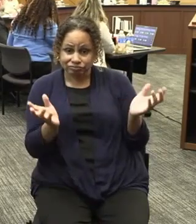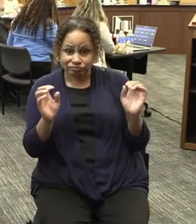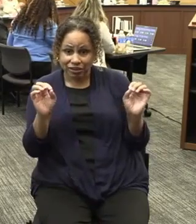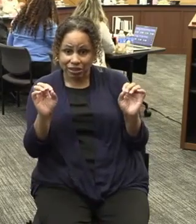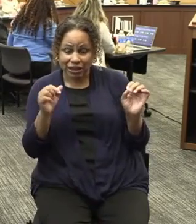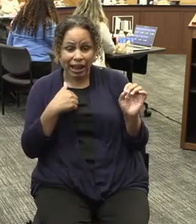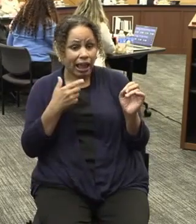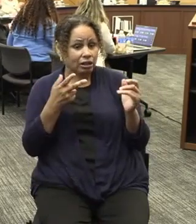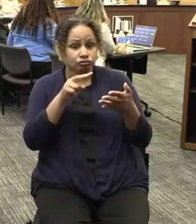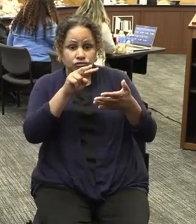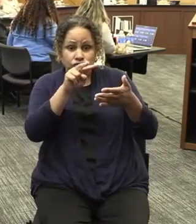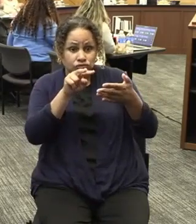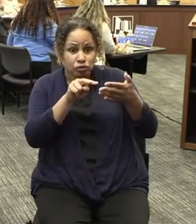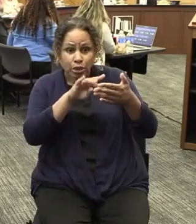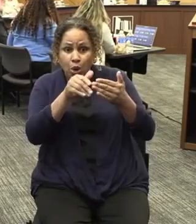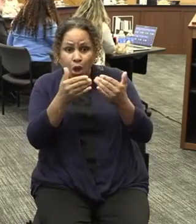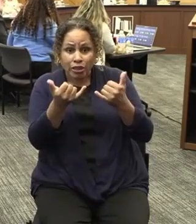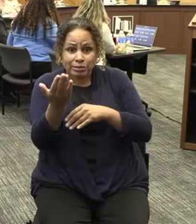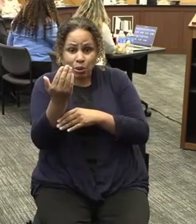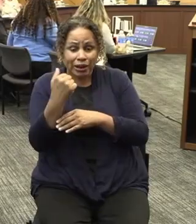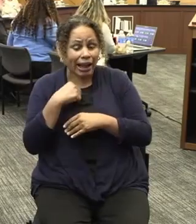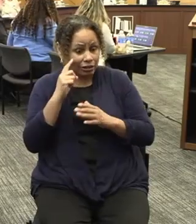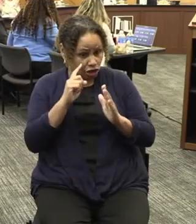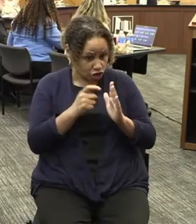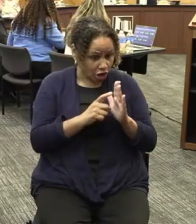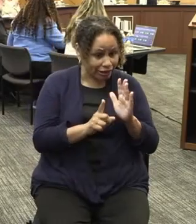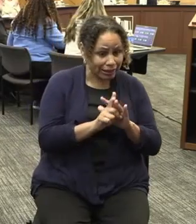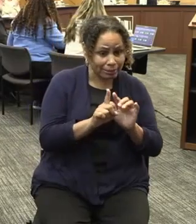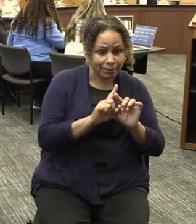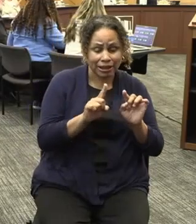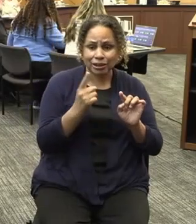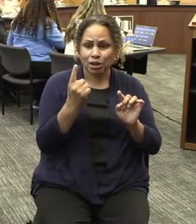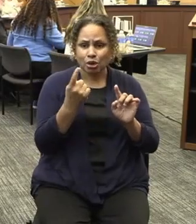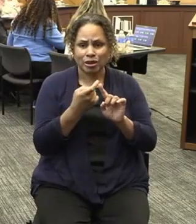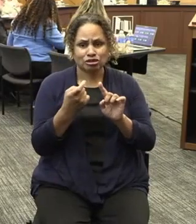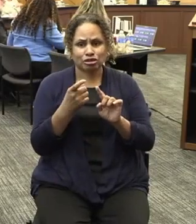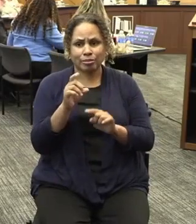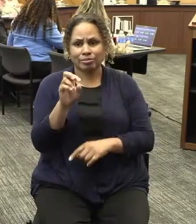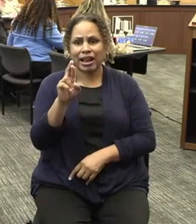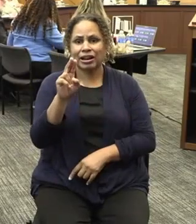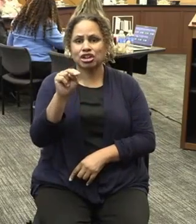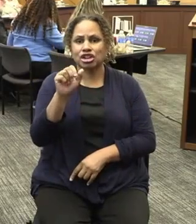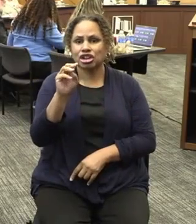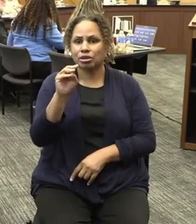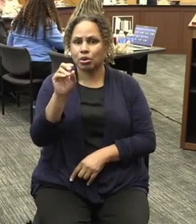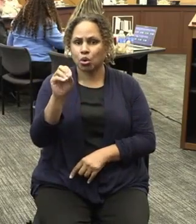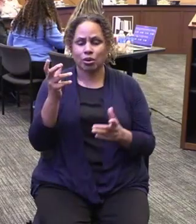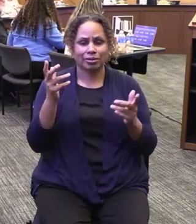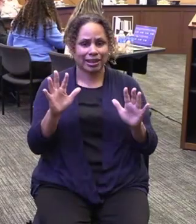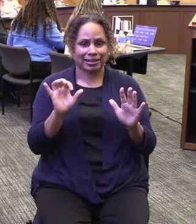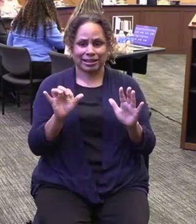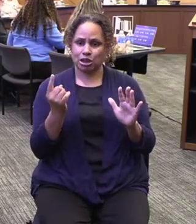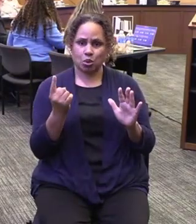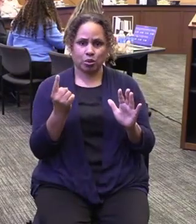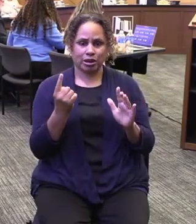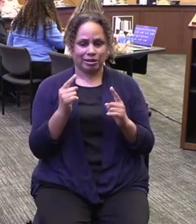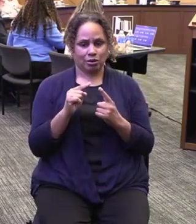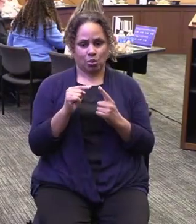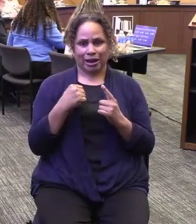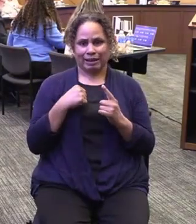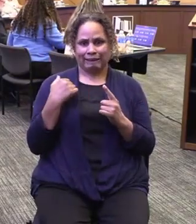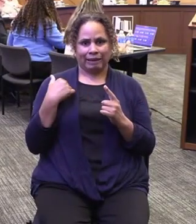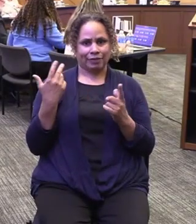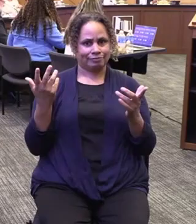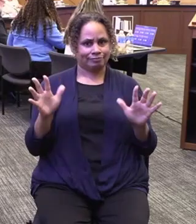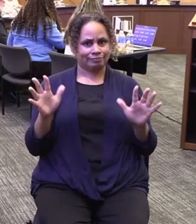Because I went through all of them this morning when I saw that they came in. The only one that I've got was from Dr. Namuo. So that's the only one I have.